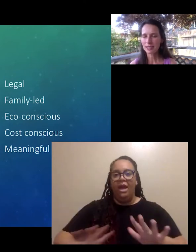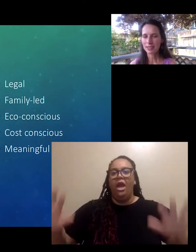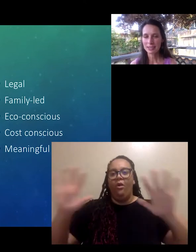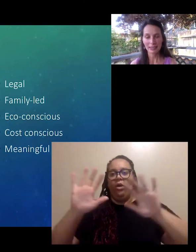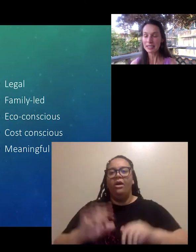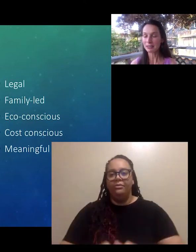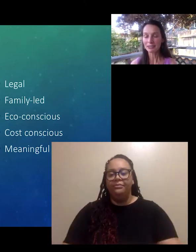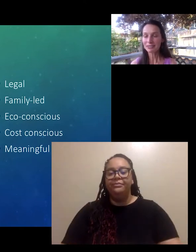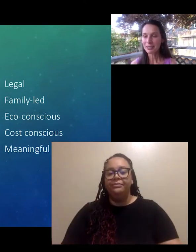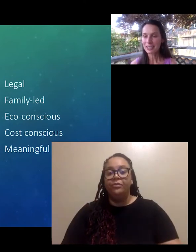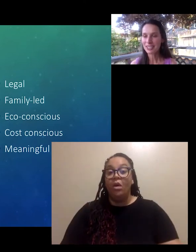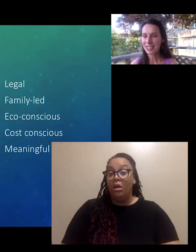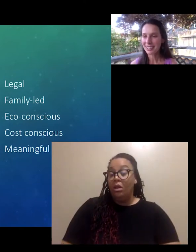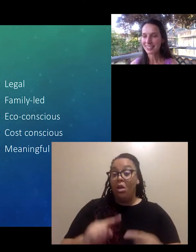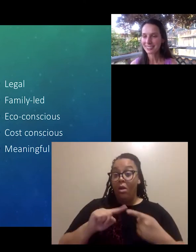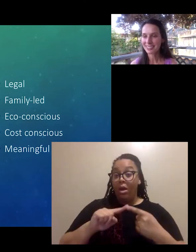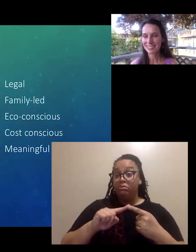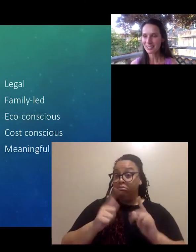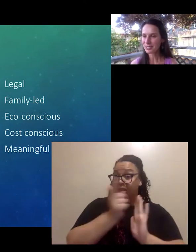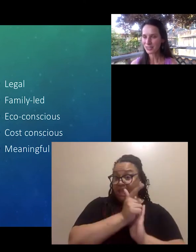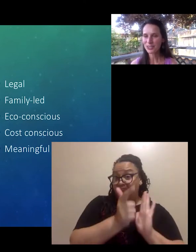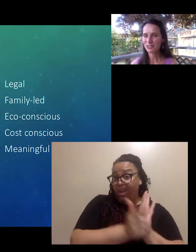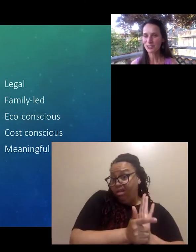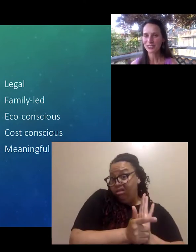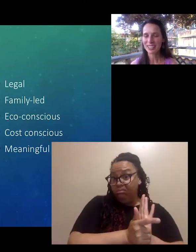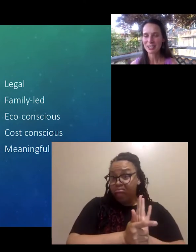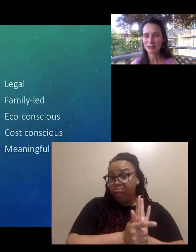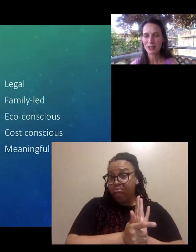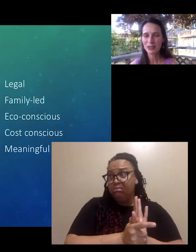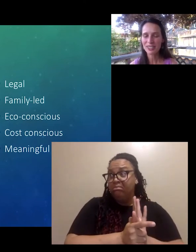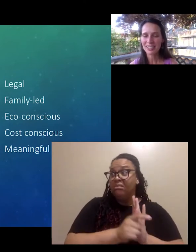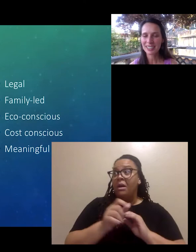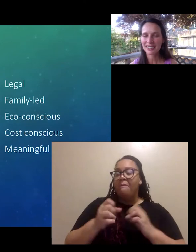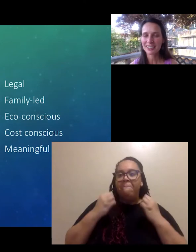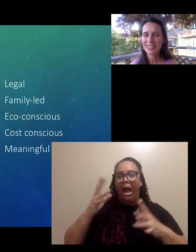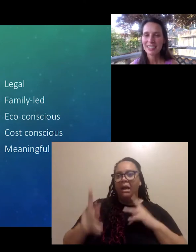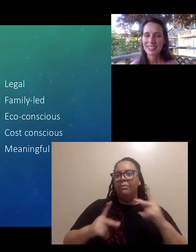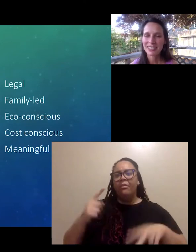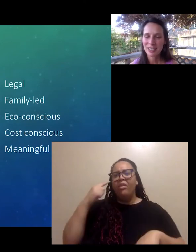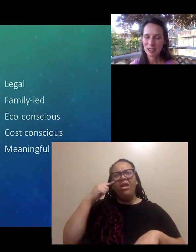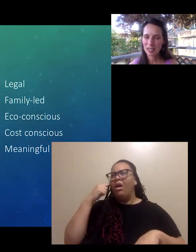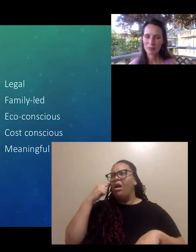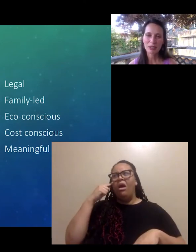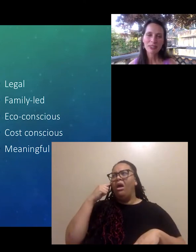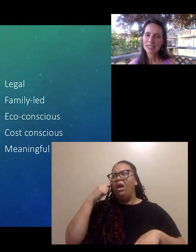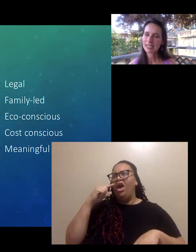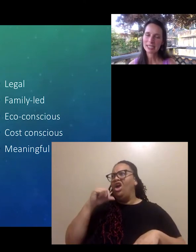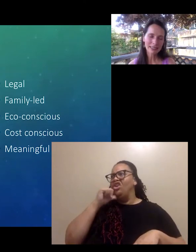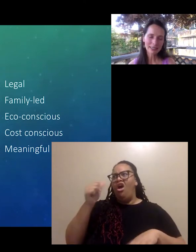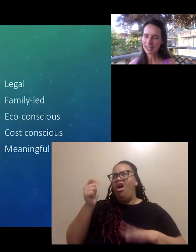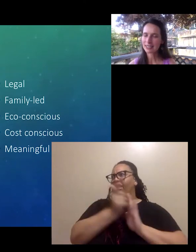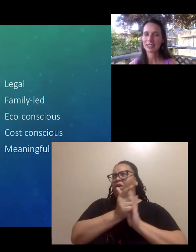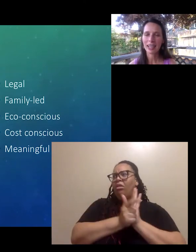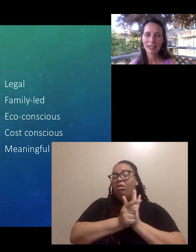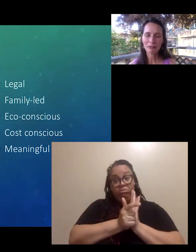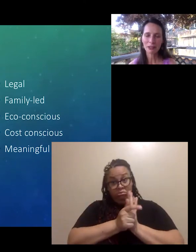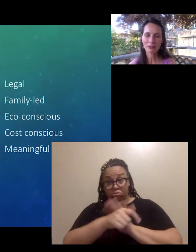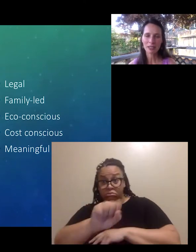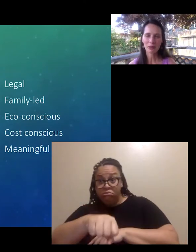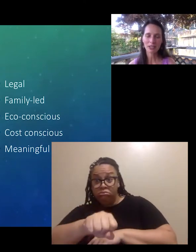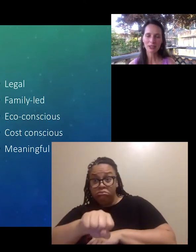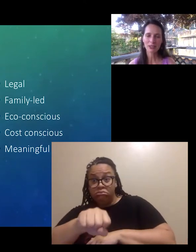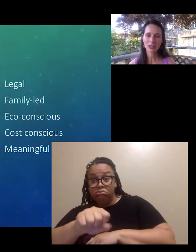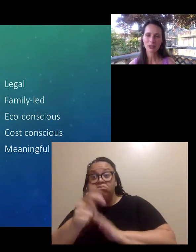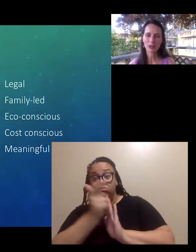one is that it's legal, which, uh, is news for lots of folks. Uh, it's, uh, perfectly legal and in the law